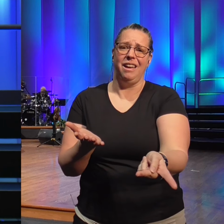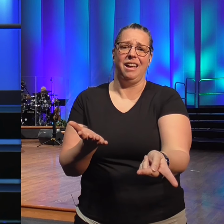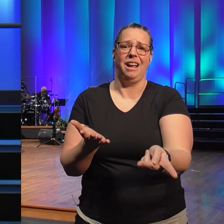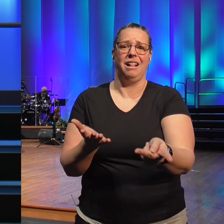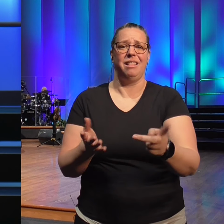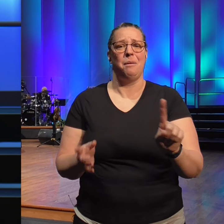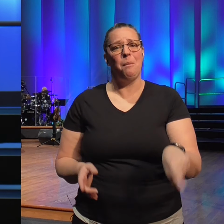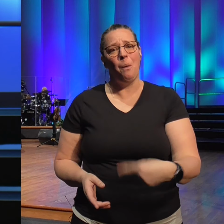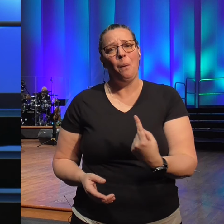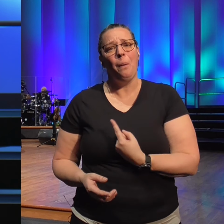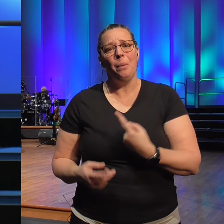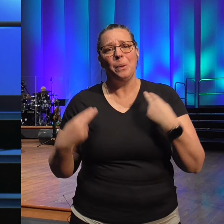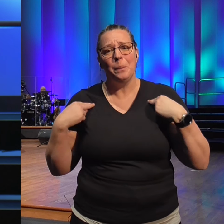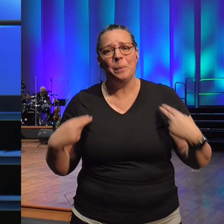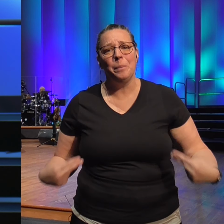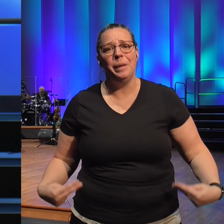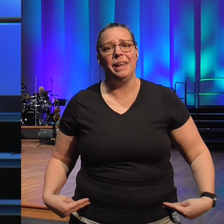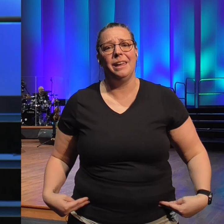only human.